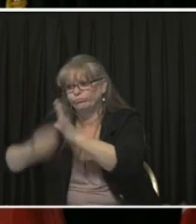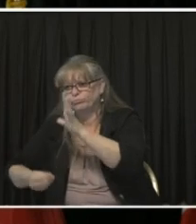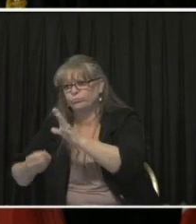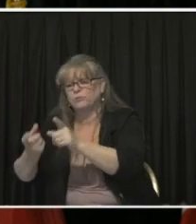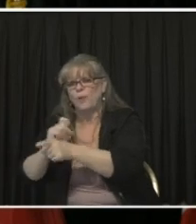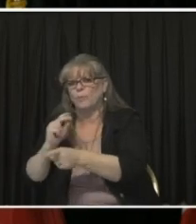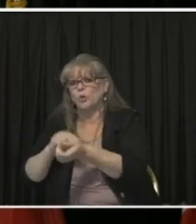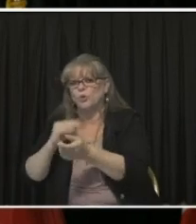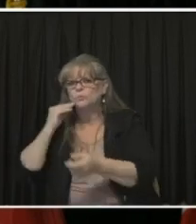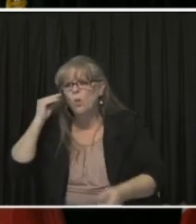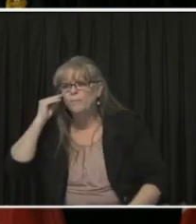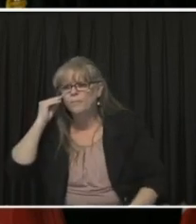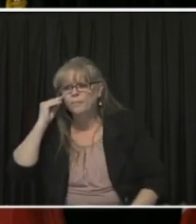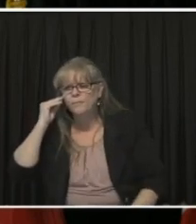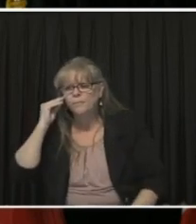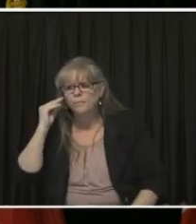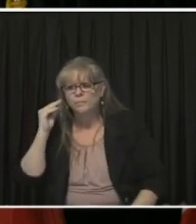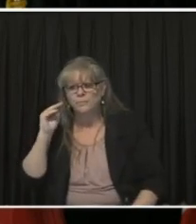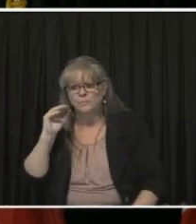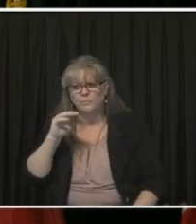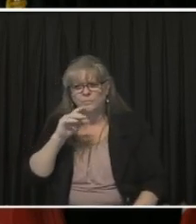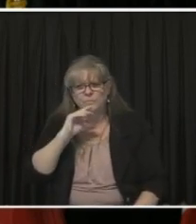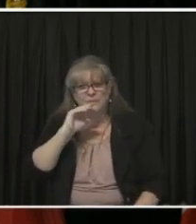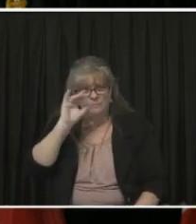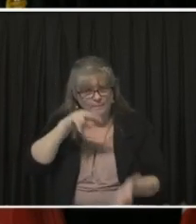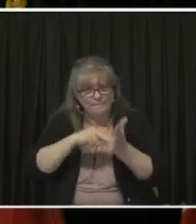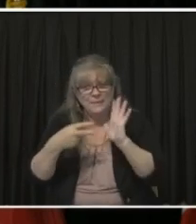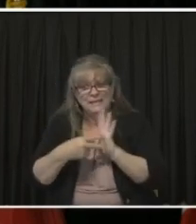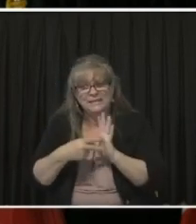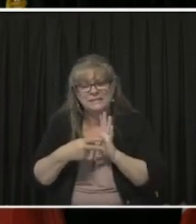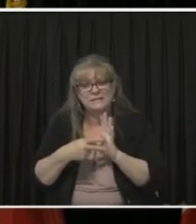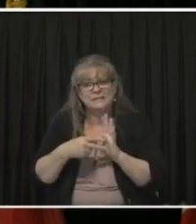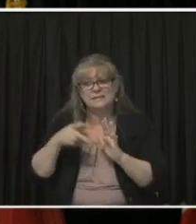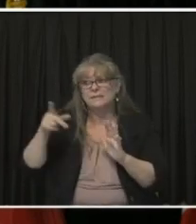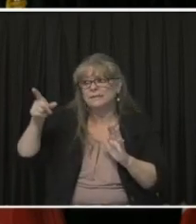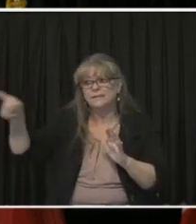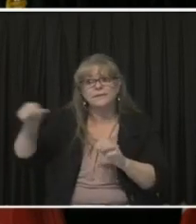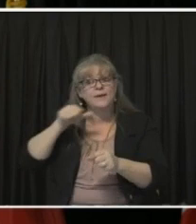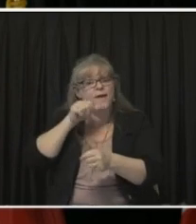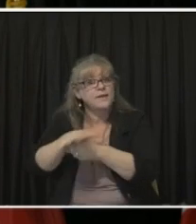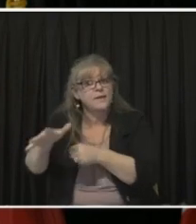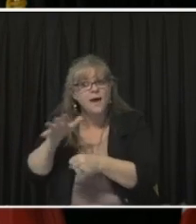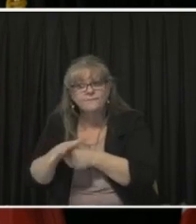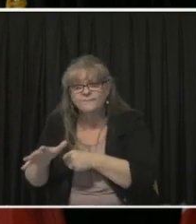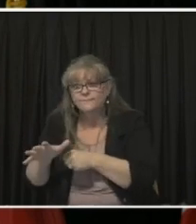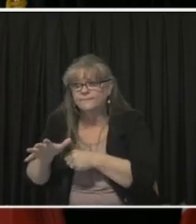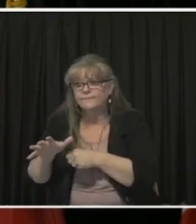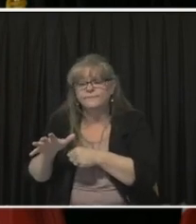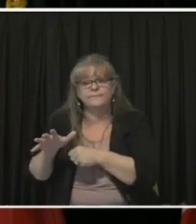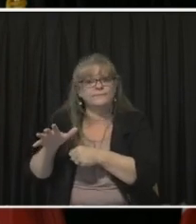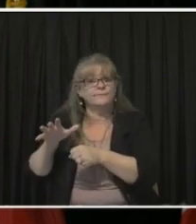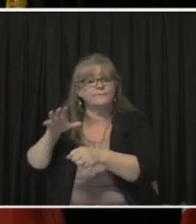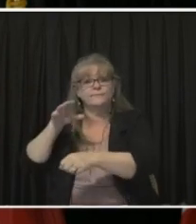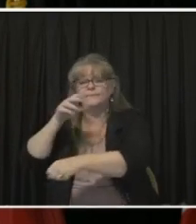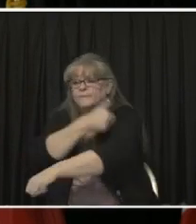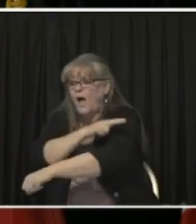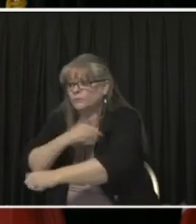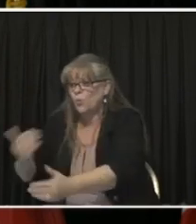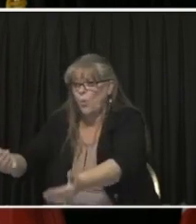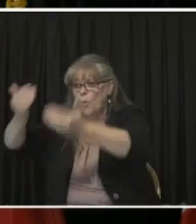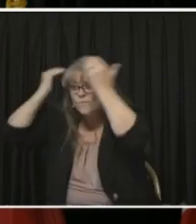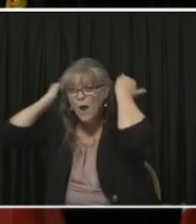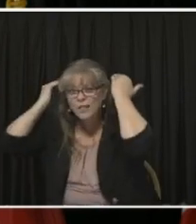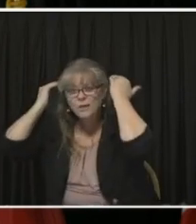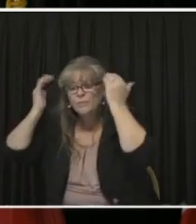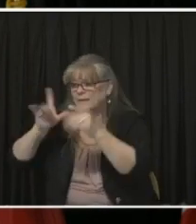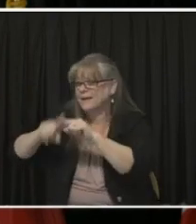actually shortcomings in the healthcare system, the geriatric system, that could have been prevented and are going to be reviewed? Thank you very much,